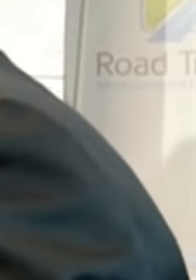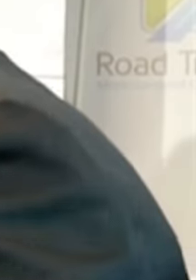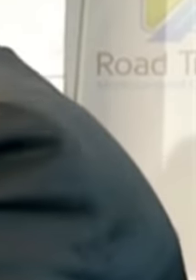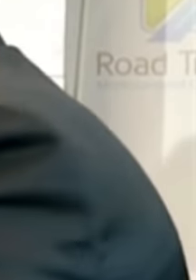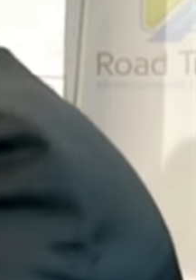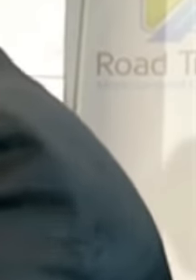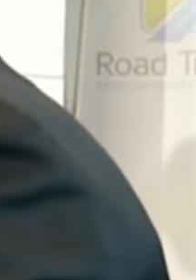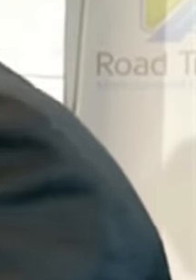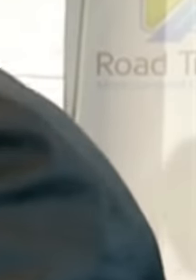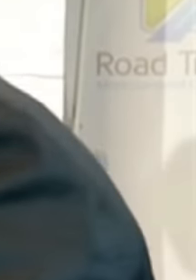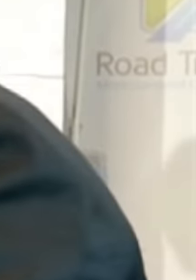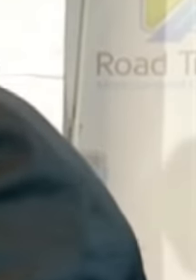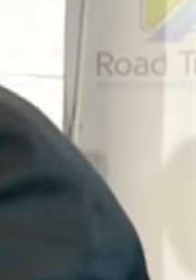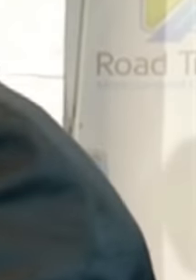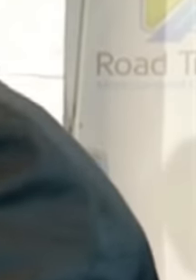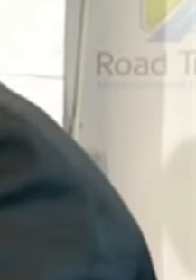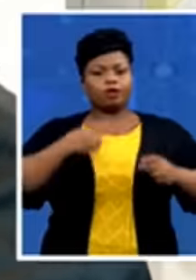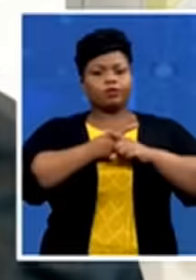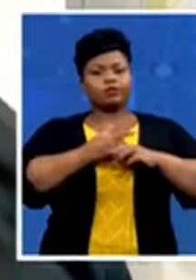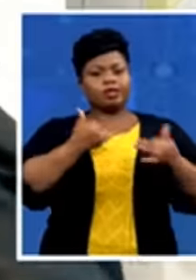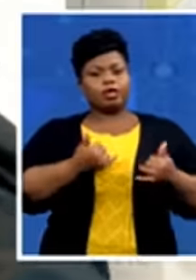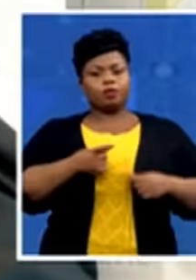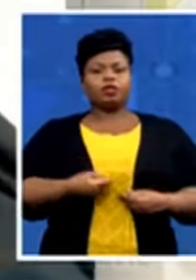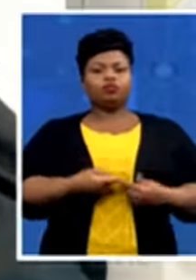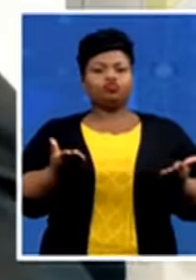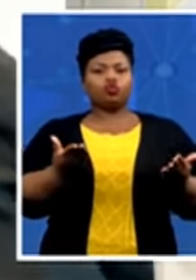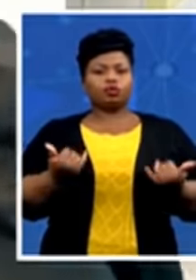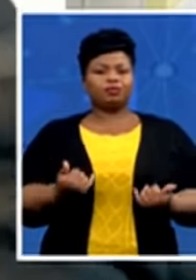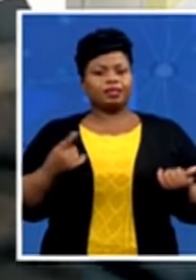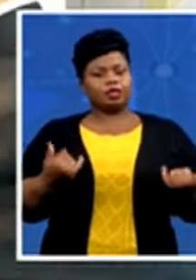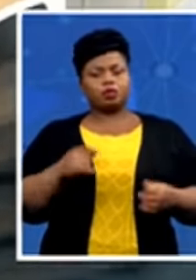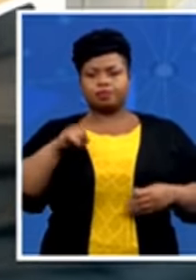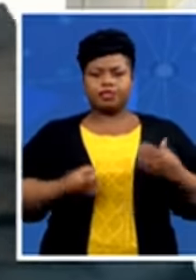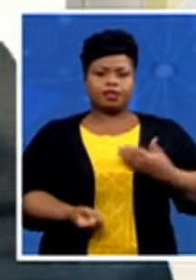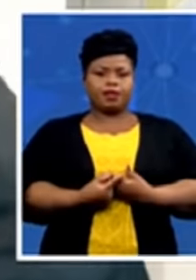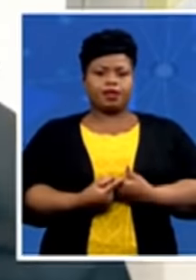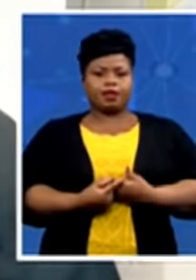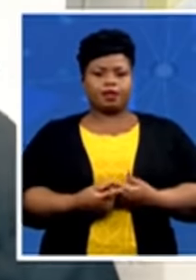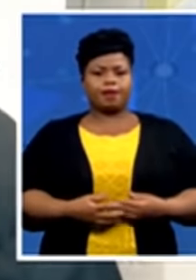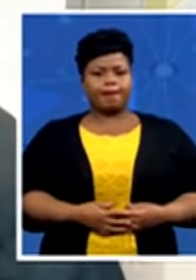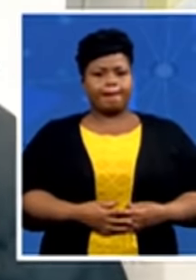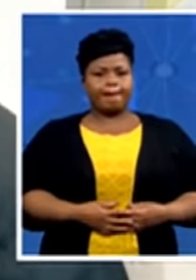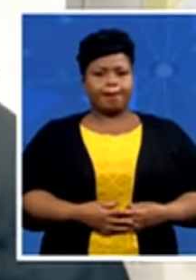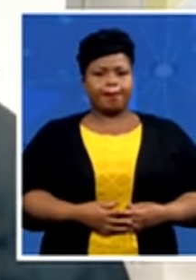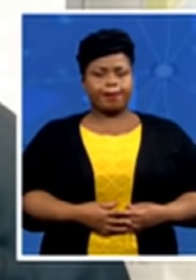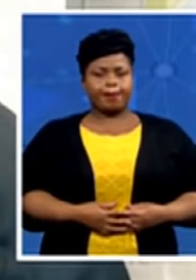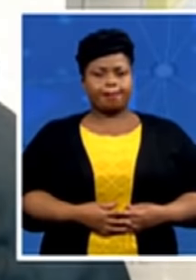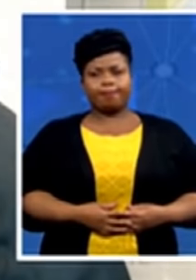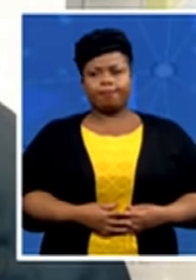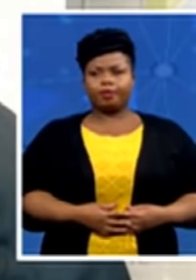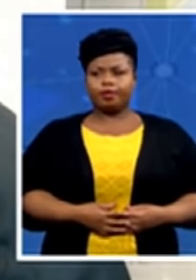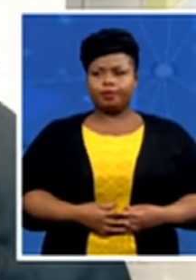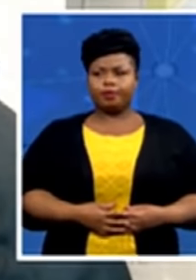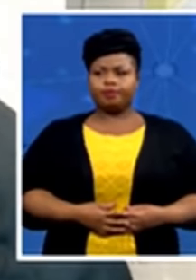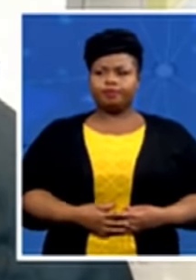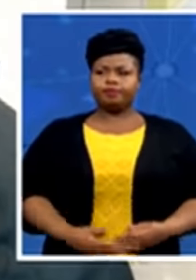the date, but it has to happen. Just to add on the slots, I think one of the biggest challenges is the